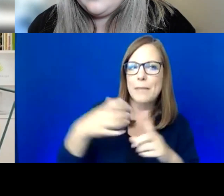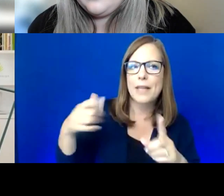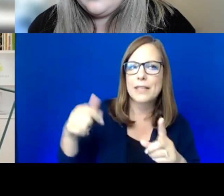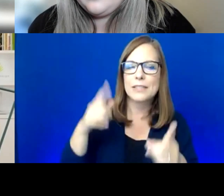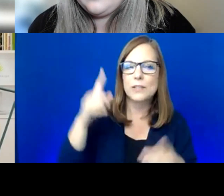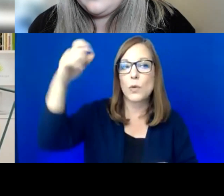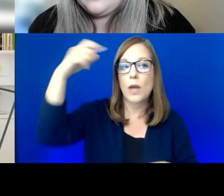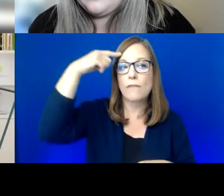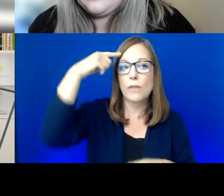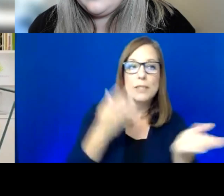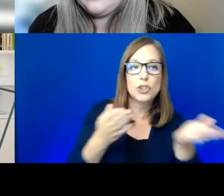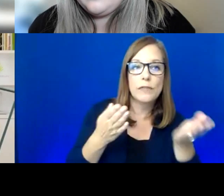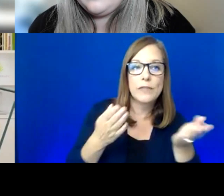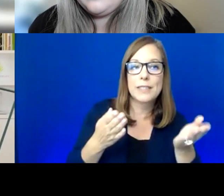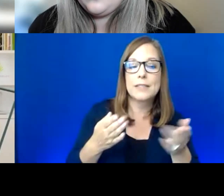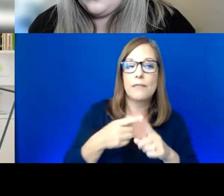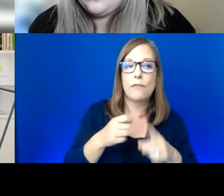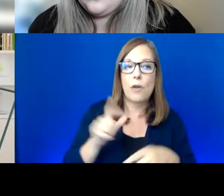to federal?